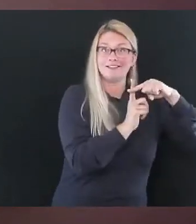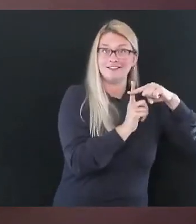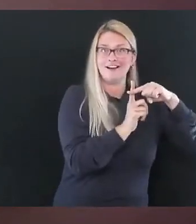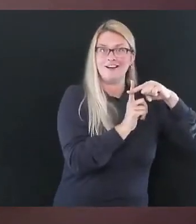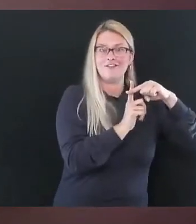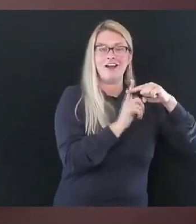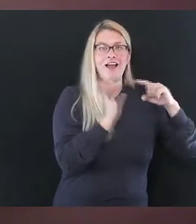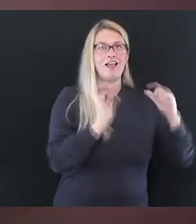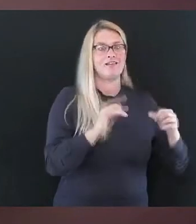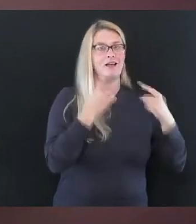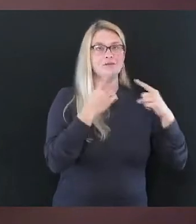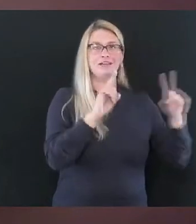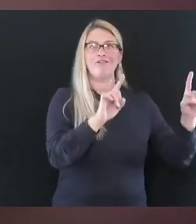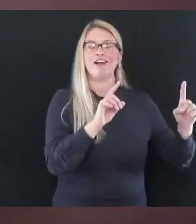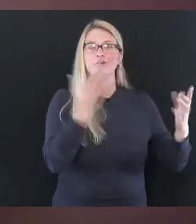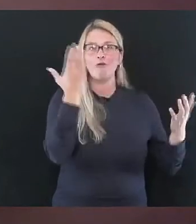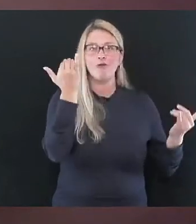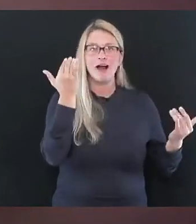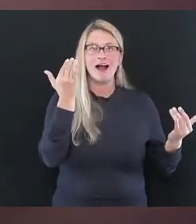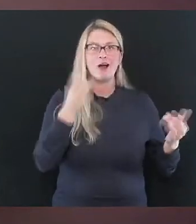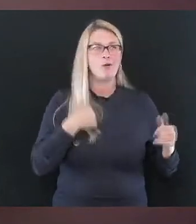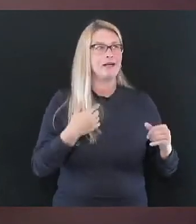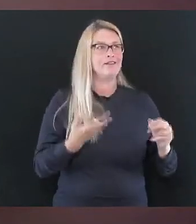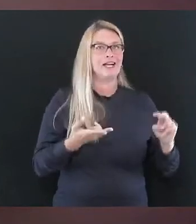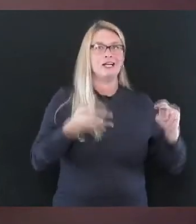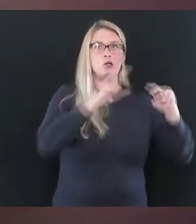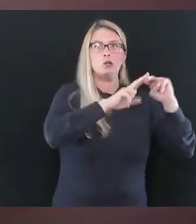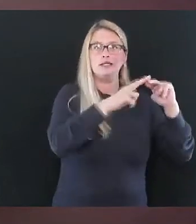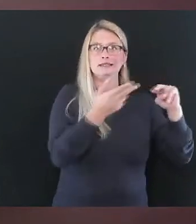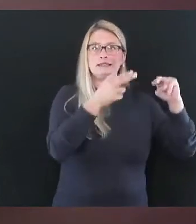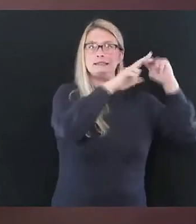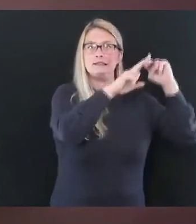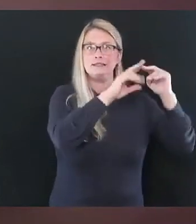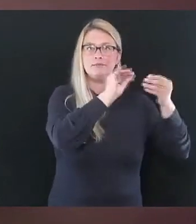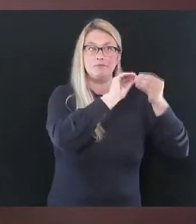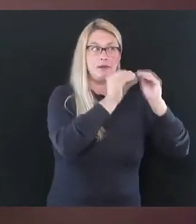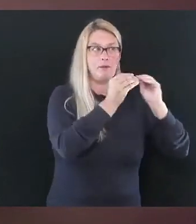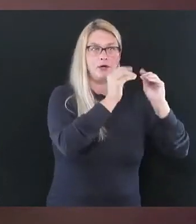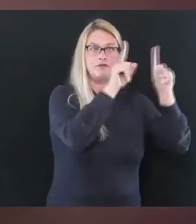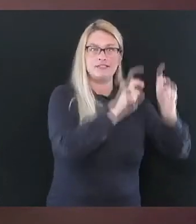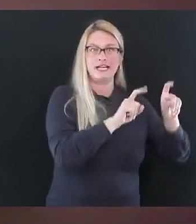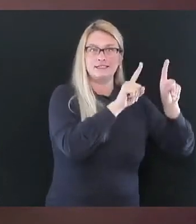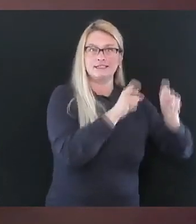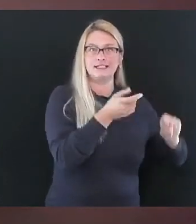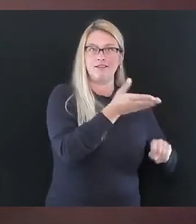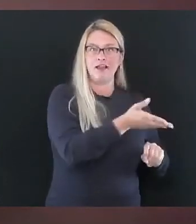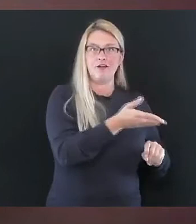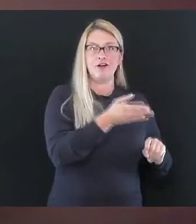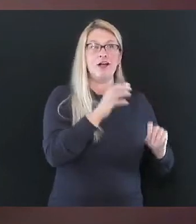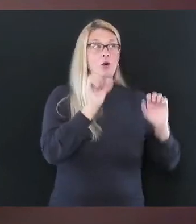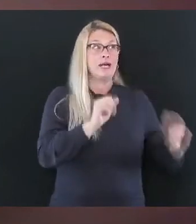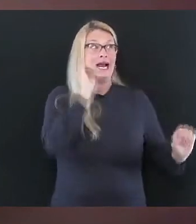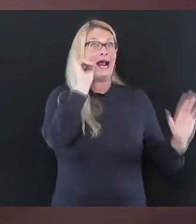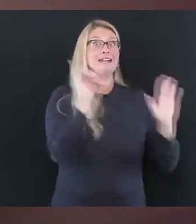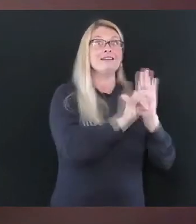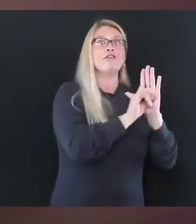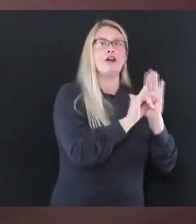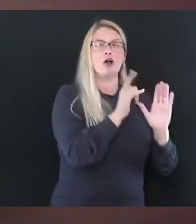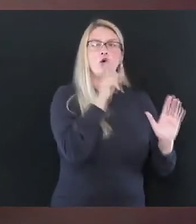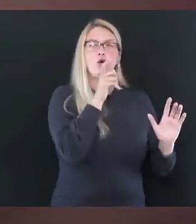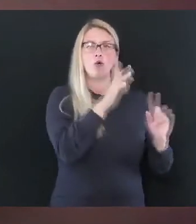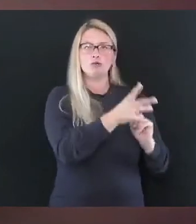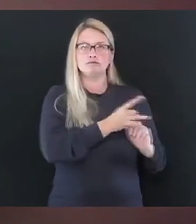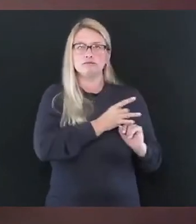really effective in increasing the number of tests, allowing us to find some of these spreaders. And we've